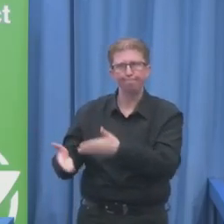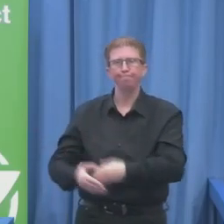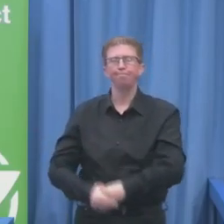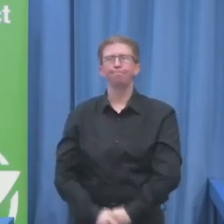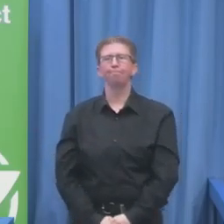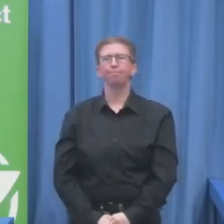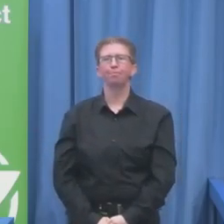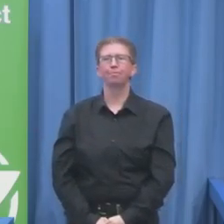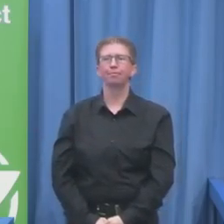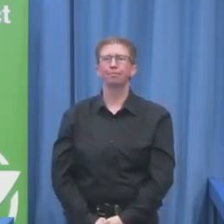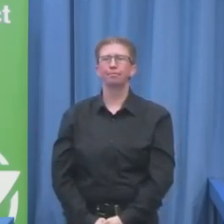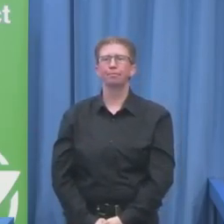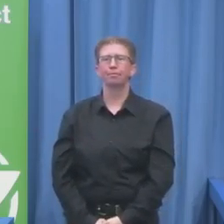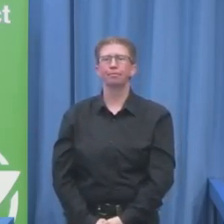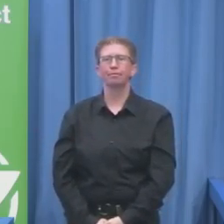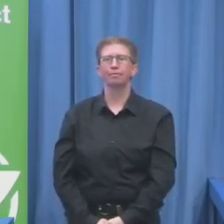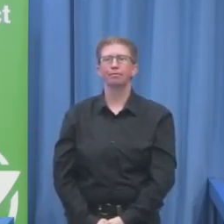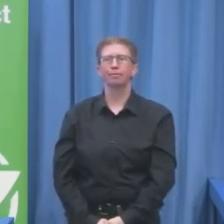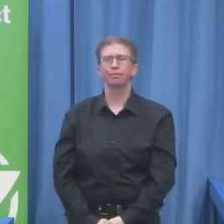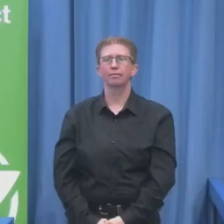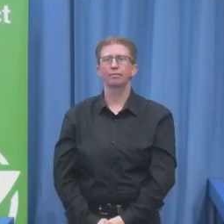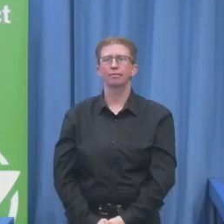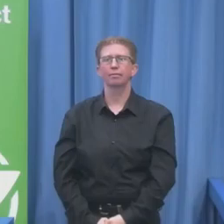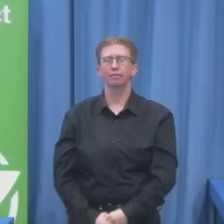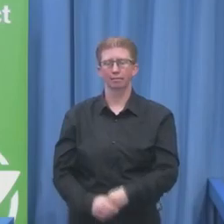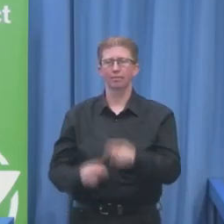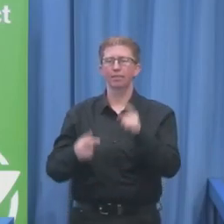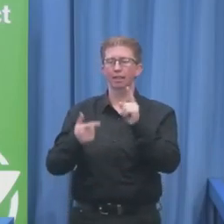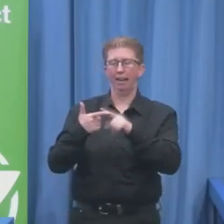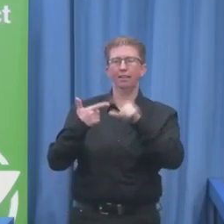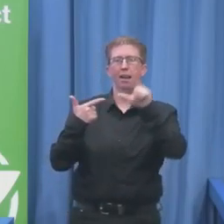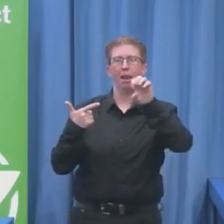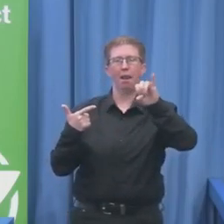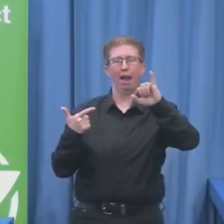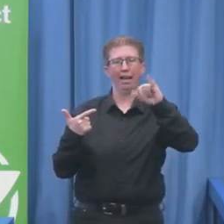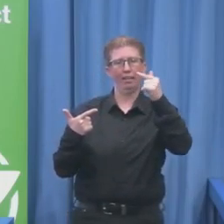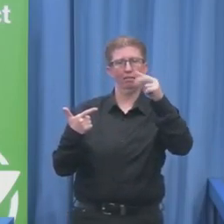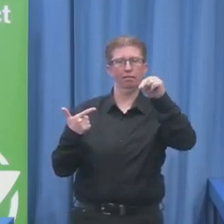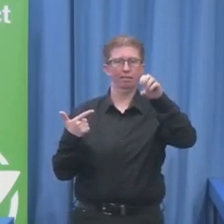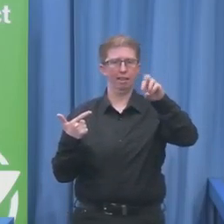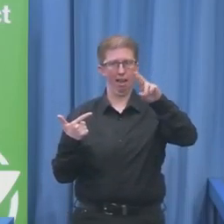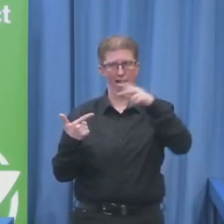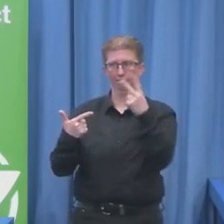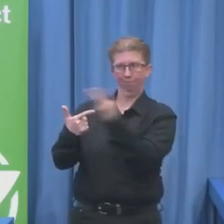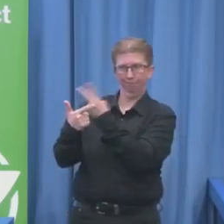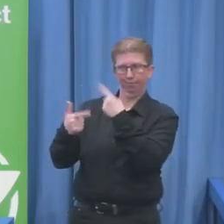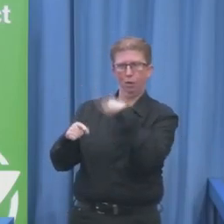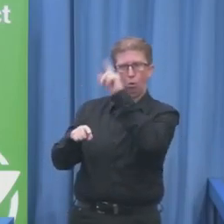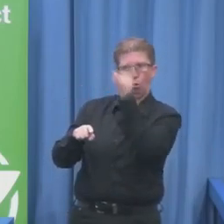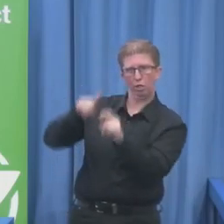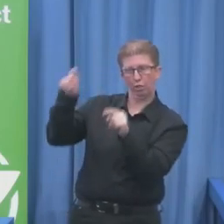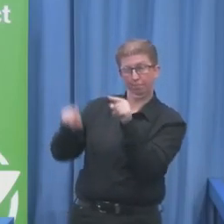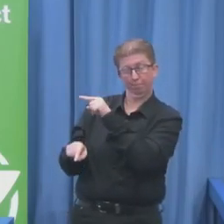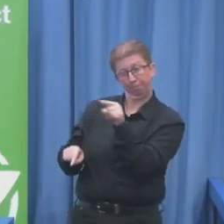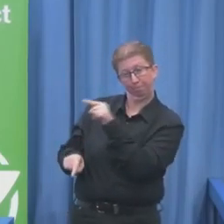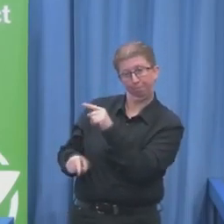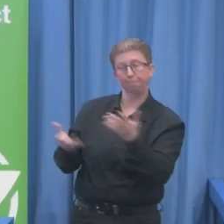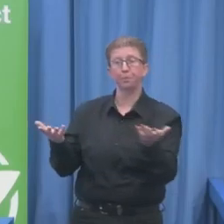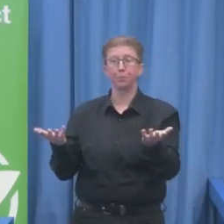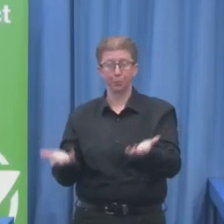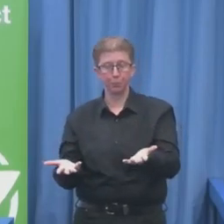businesses on your own. But as you act on the open market, the question of